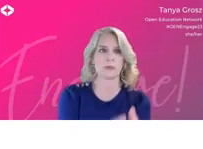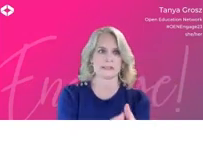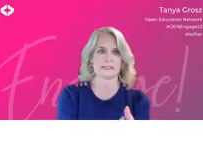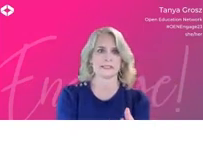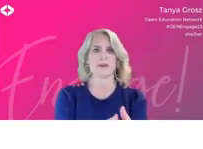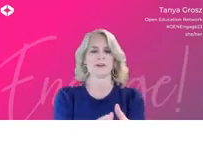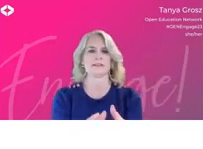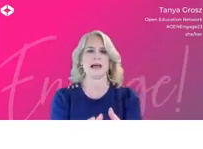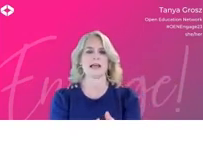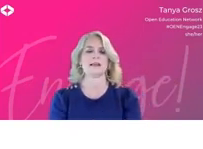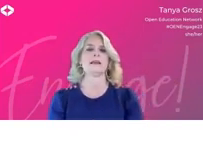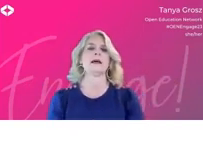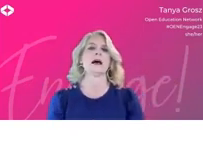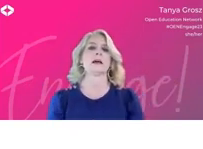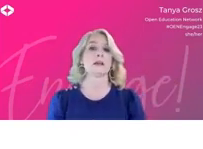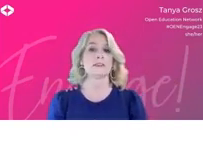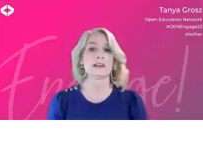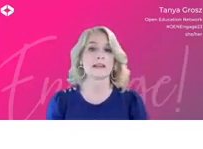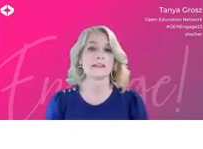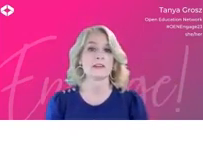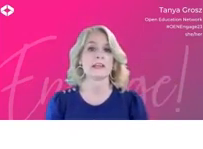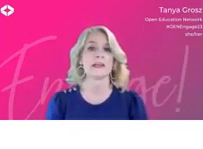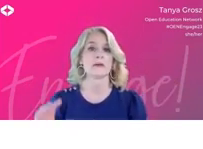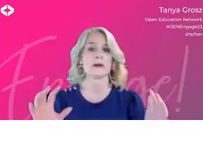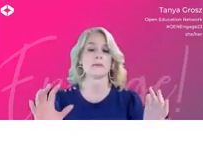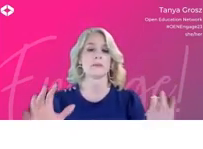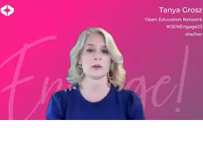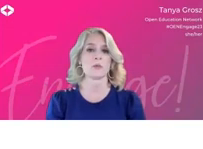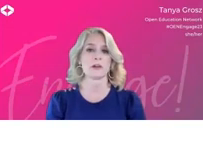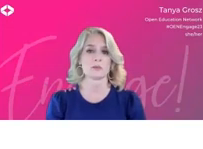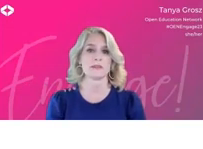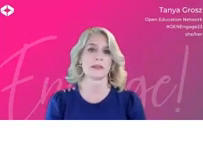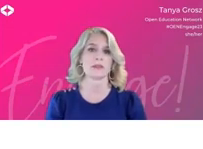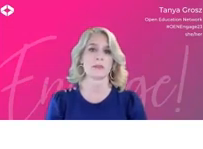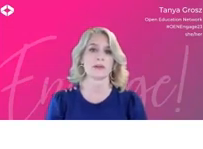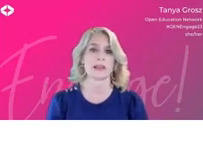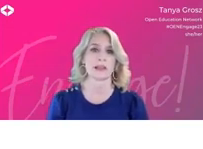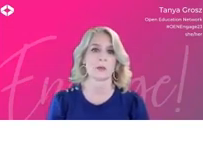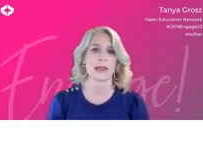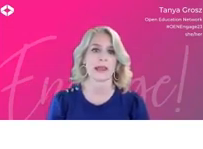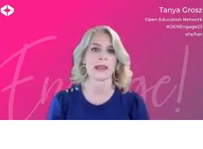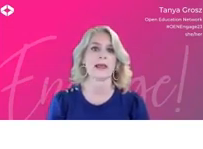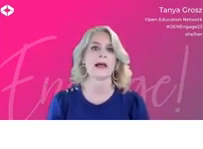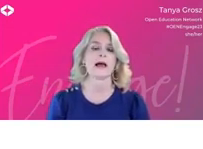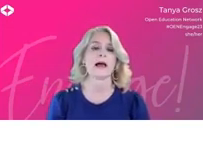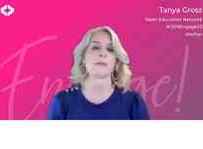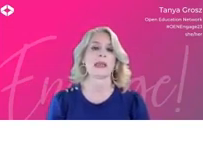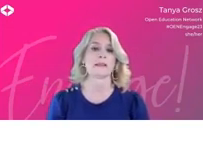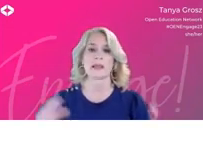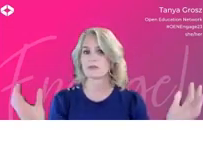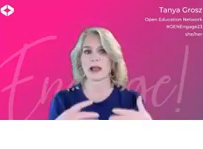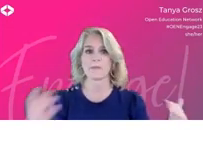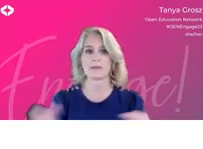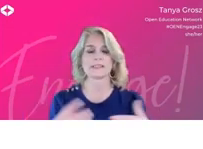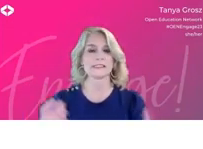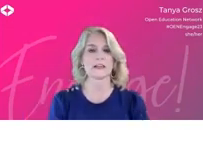maybe we need to stop and address that. A closing activity, you know, what's one thing people are taking away? And a